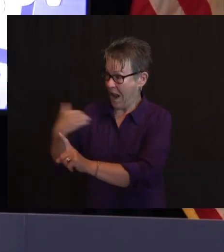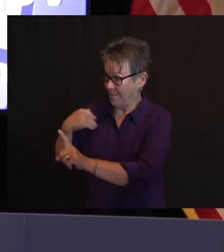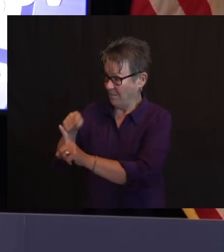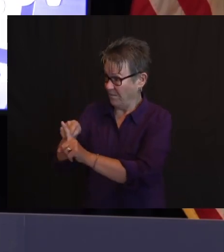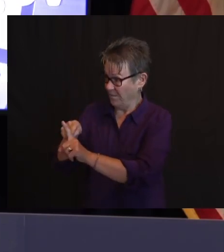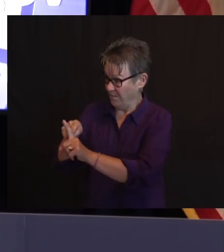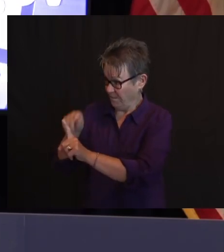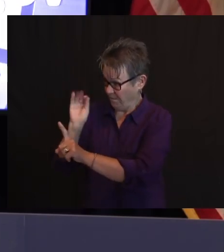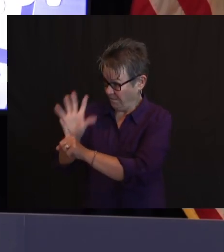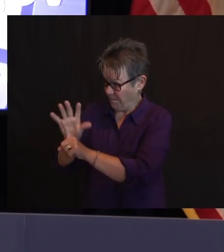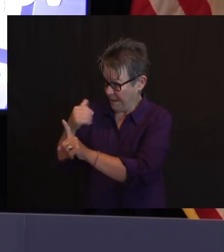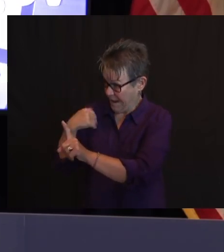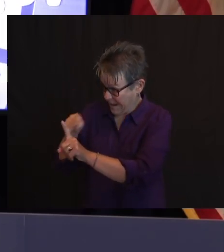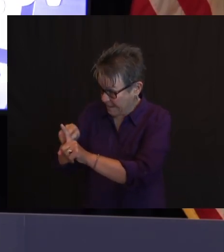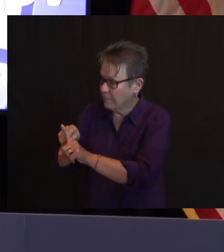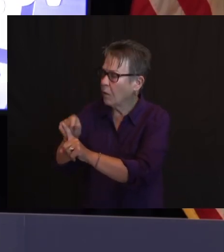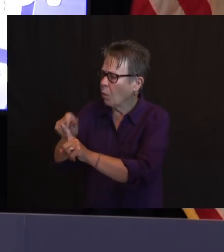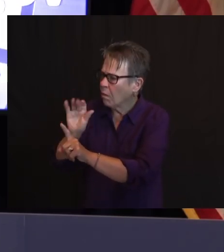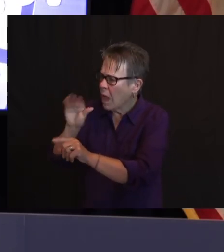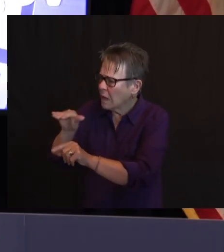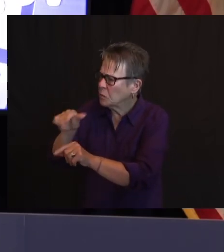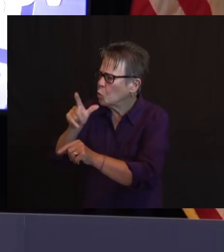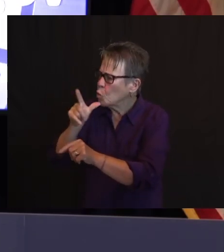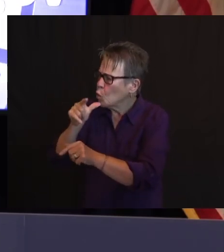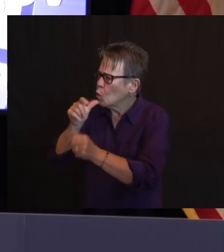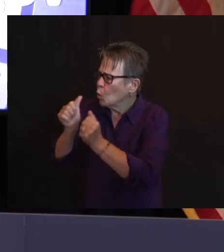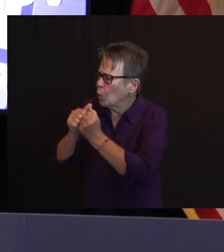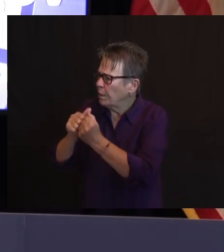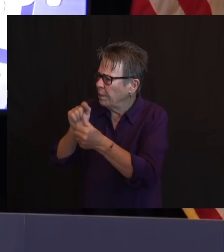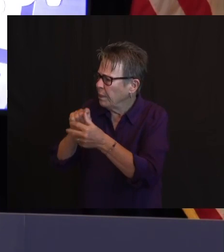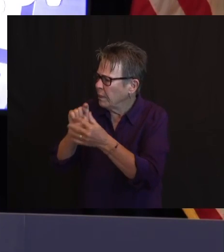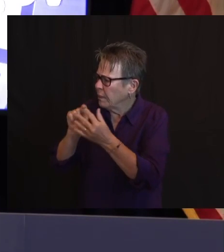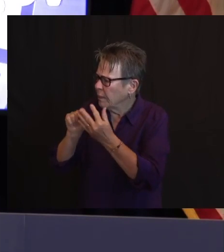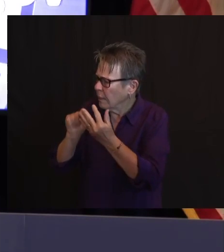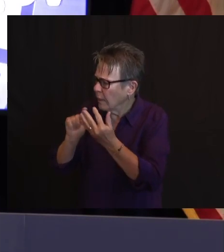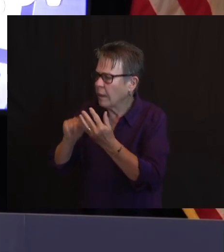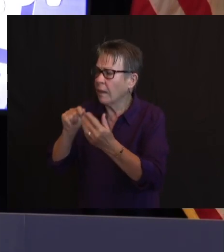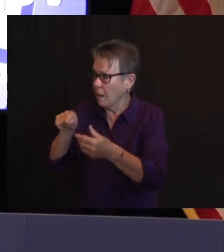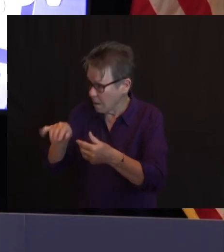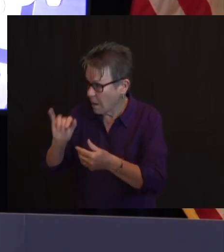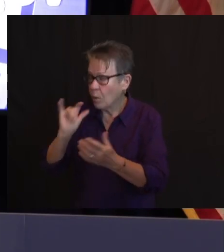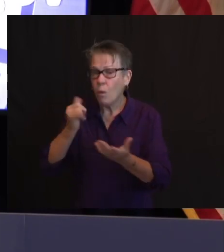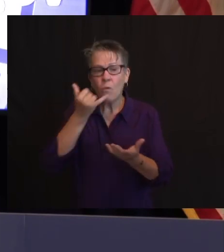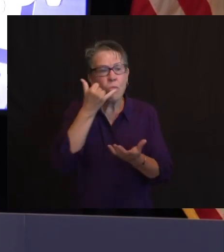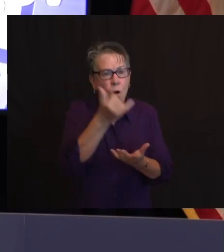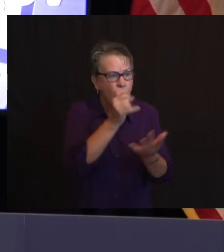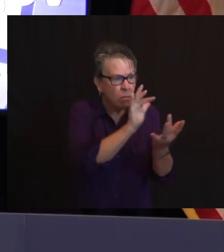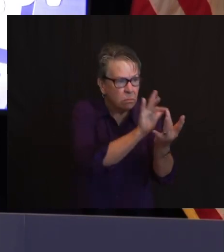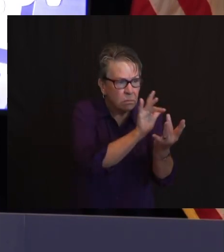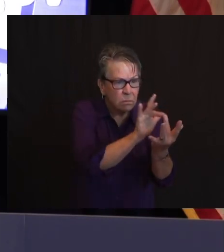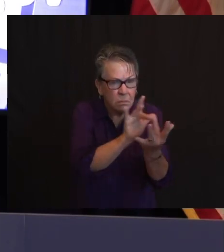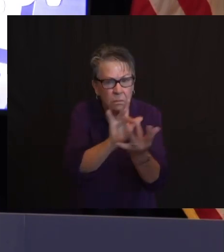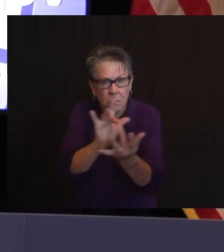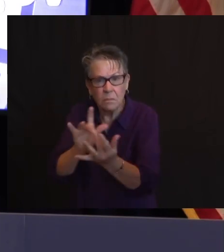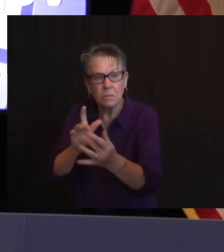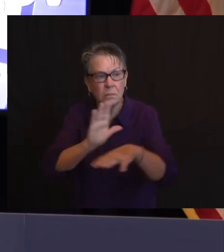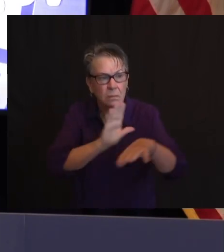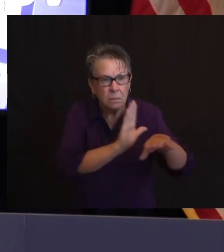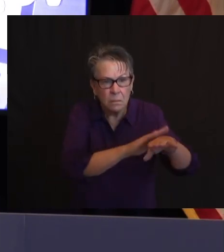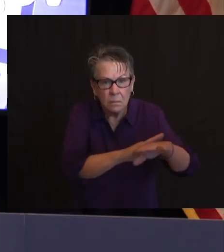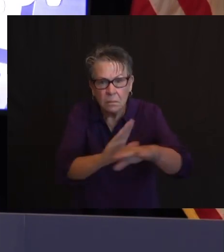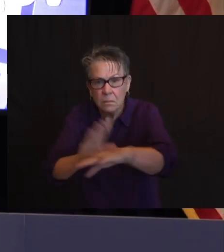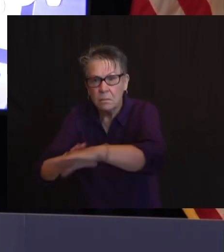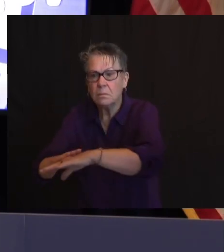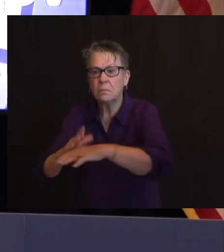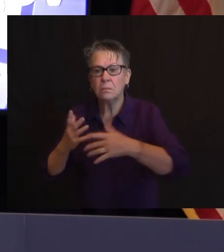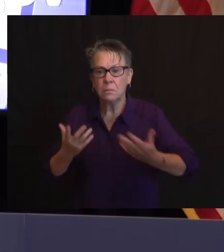time? So again, answer the call. If you test positive, please share the information so that we can answer